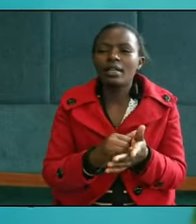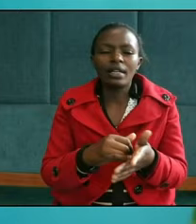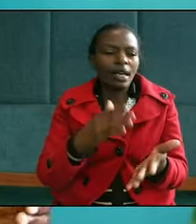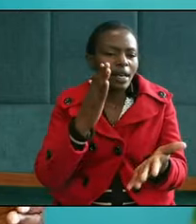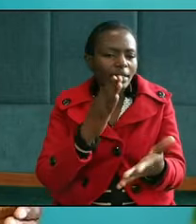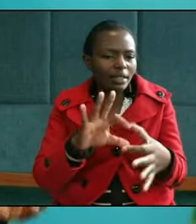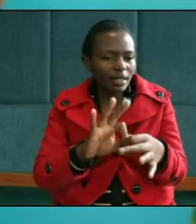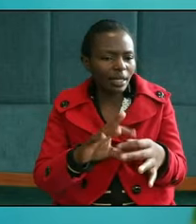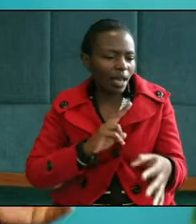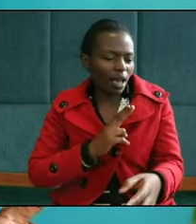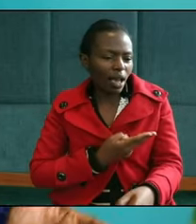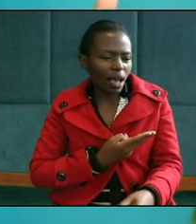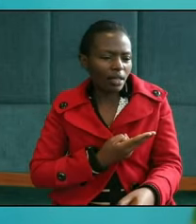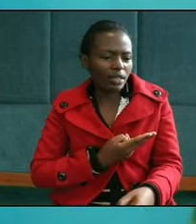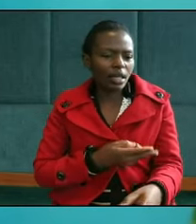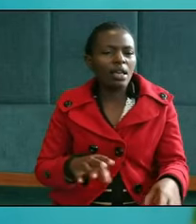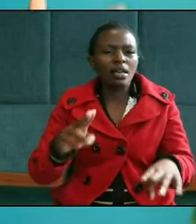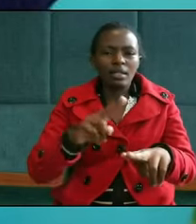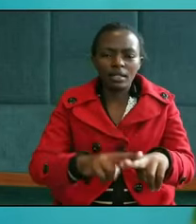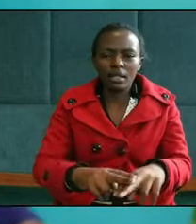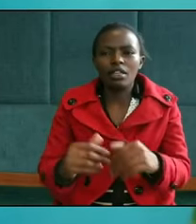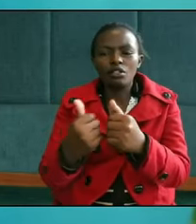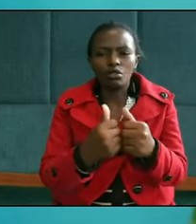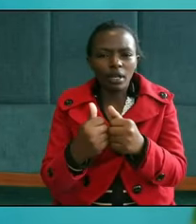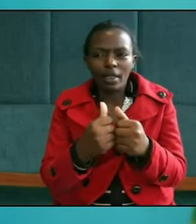are involved, Satan takes over.